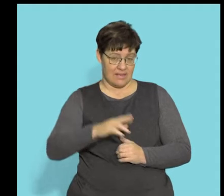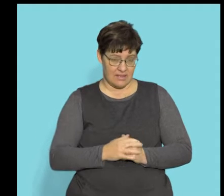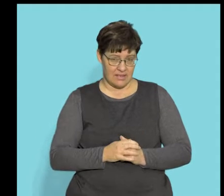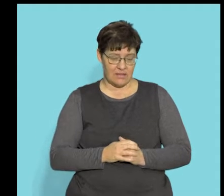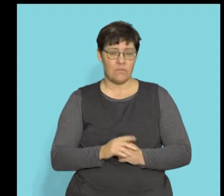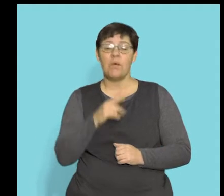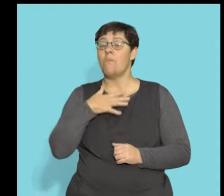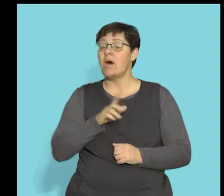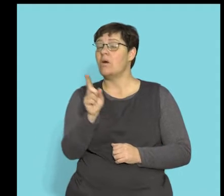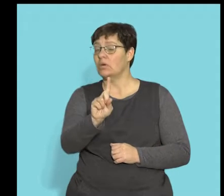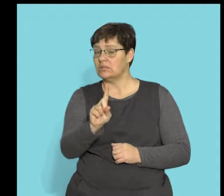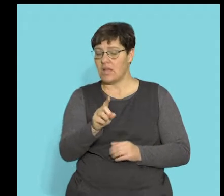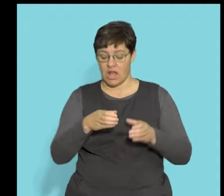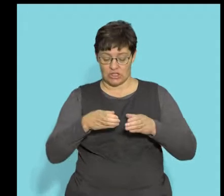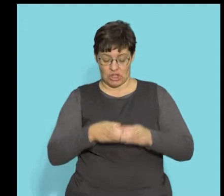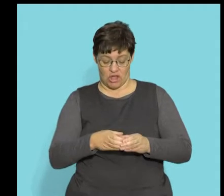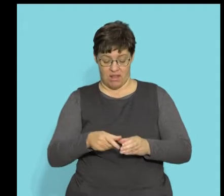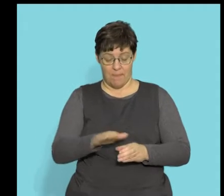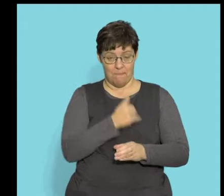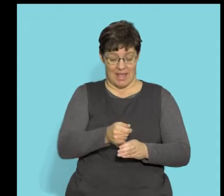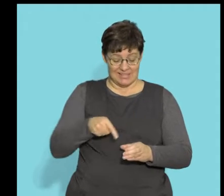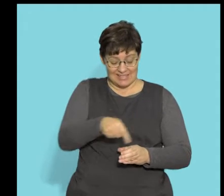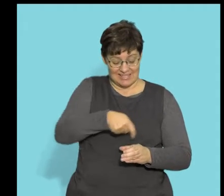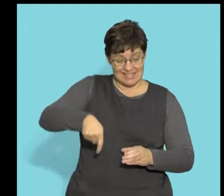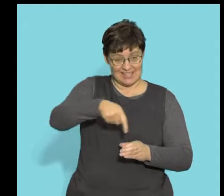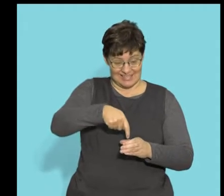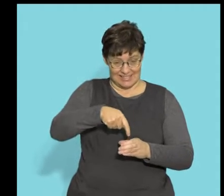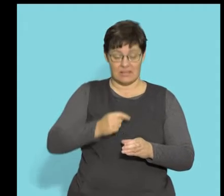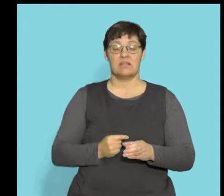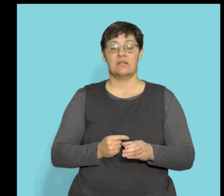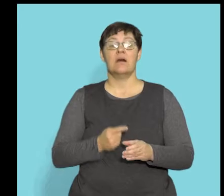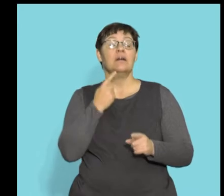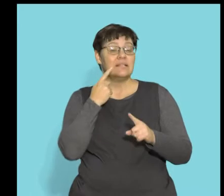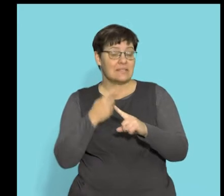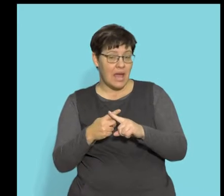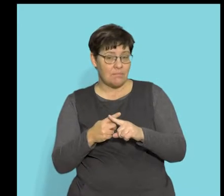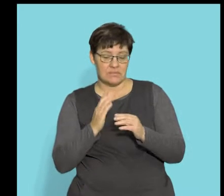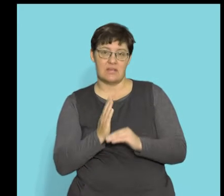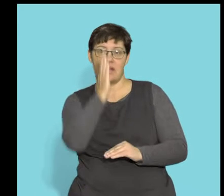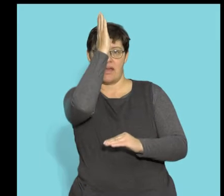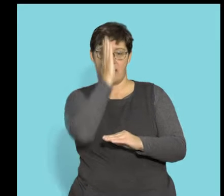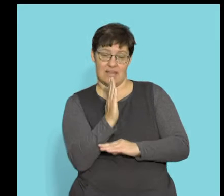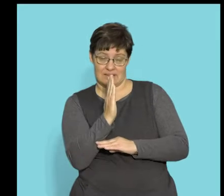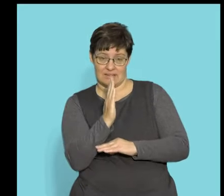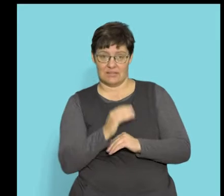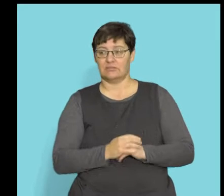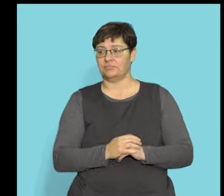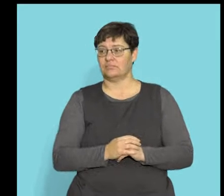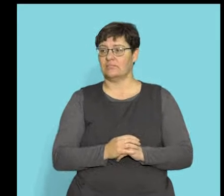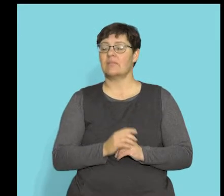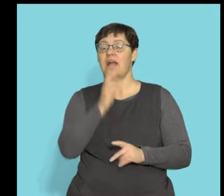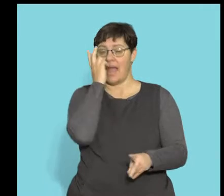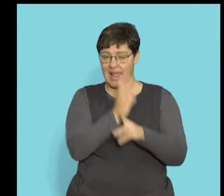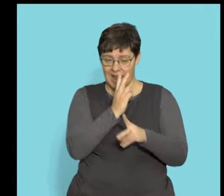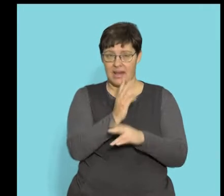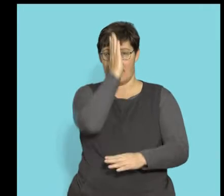establishing the area of the circular base and then multiplying this by the height. Again, it's going to be the